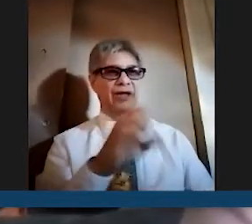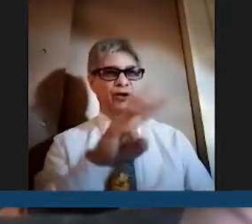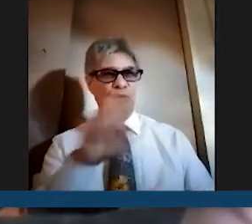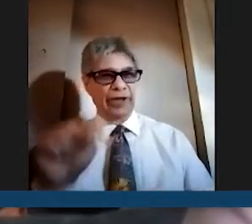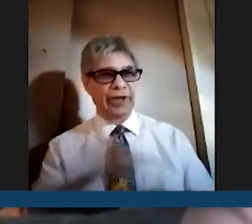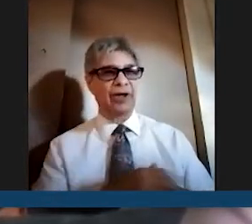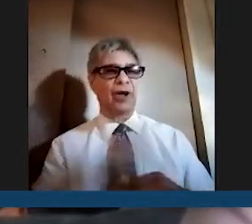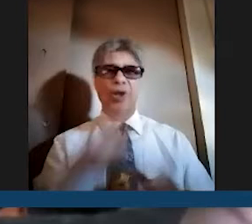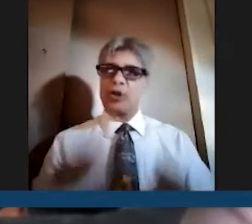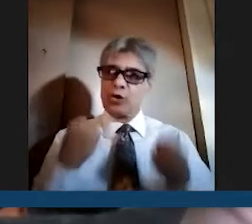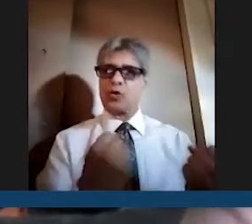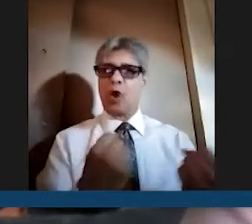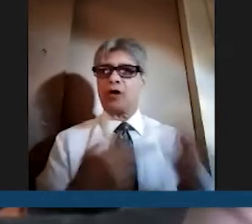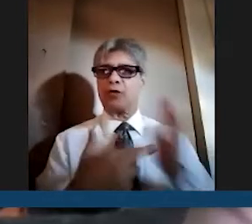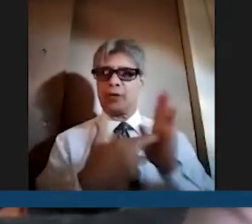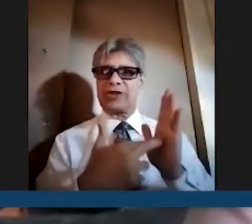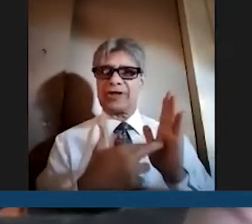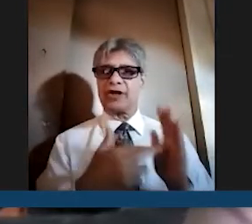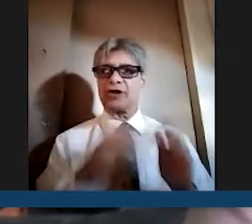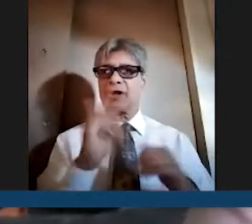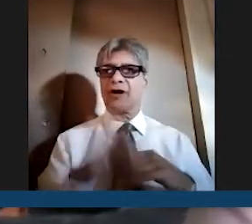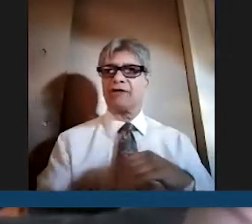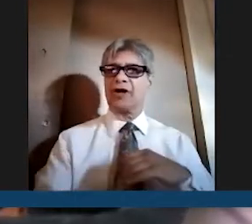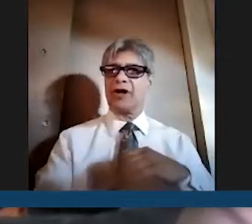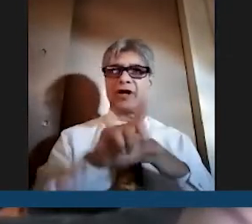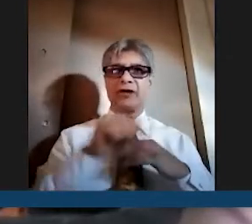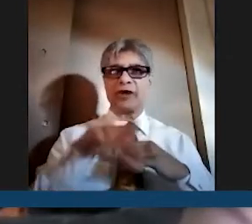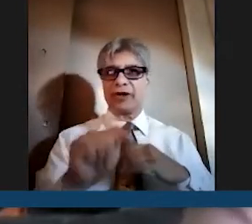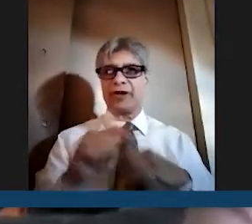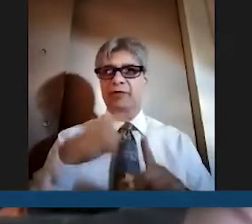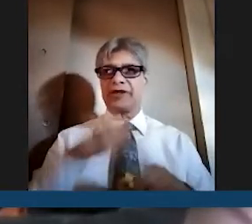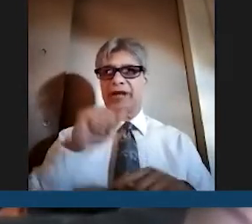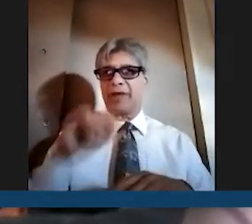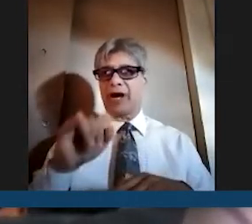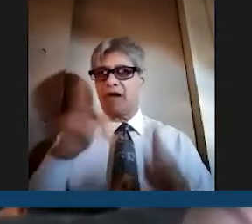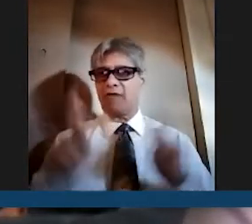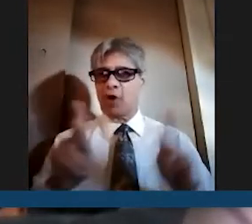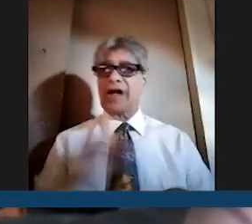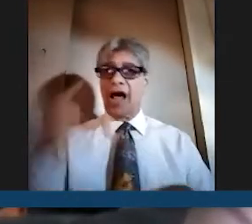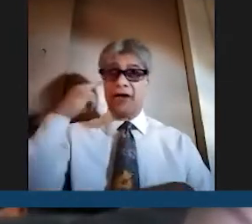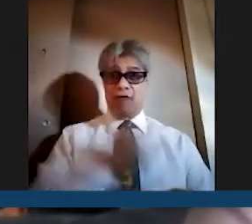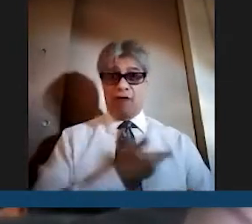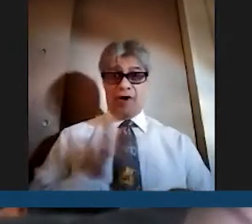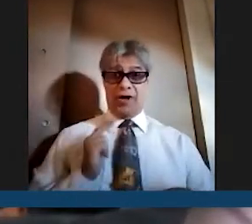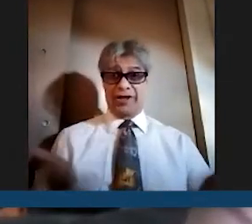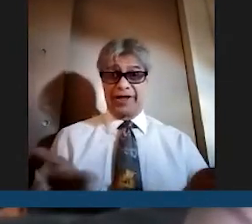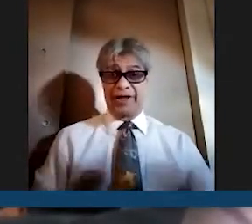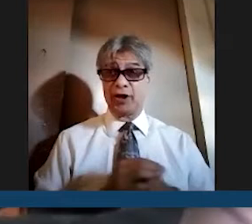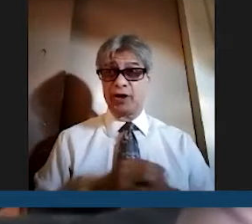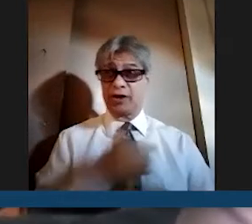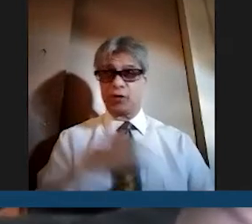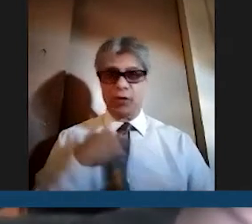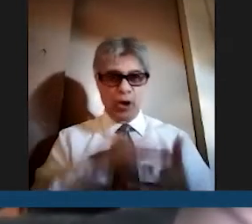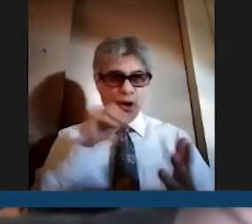strong representation of LGBTQ plus and AAPI folks. And I think for us here at Equality California, it's how do we continue